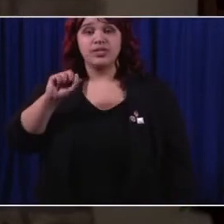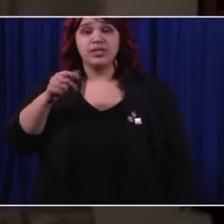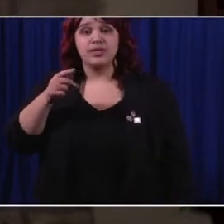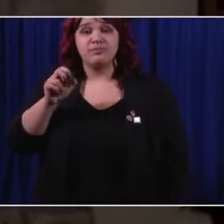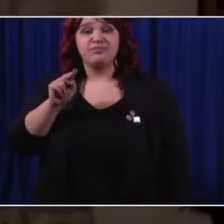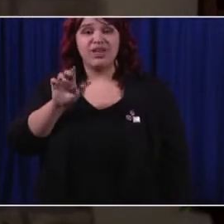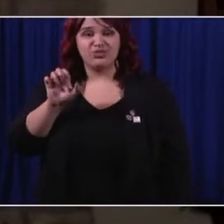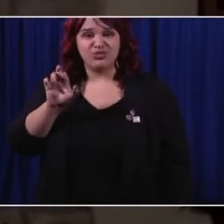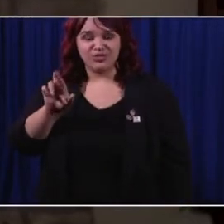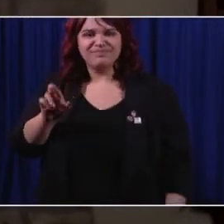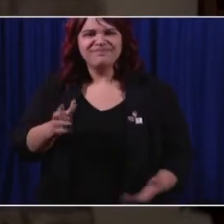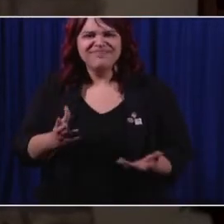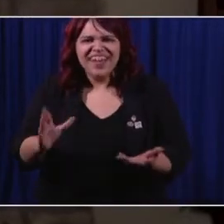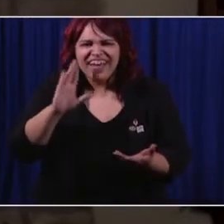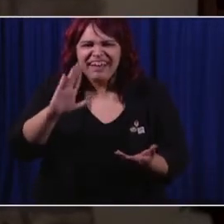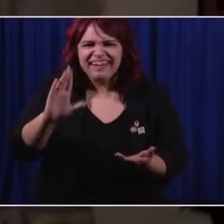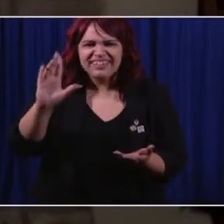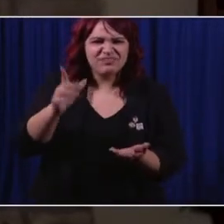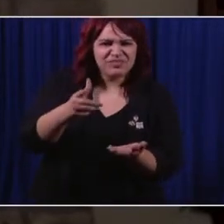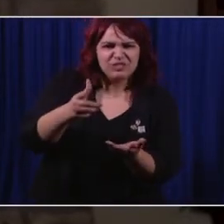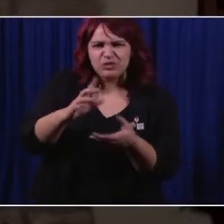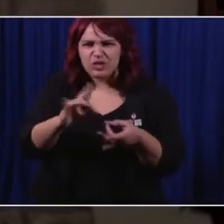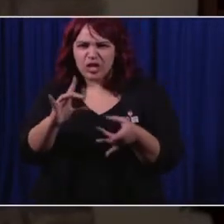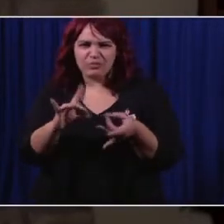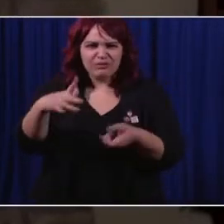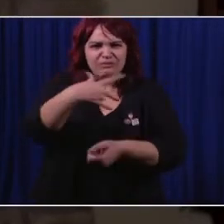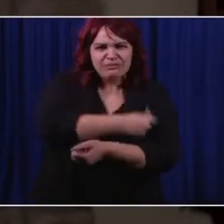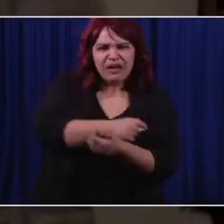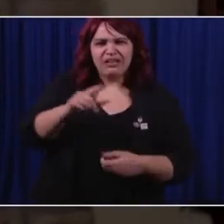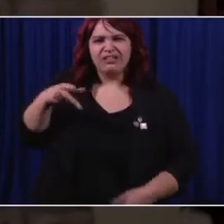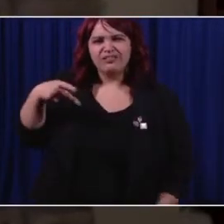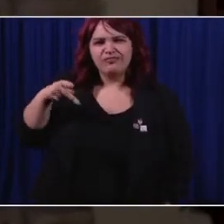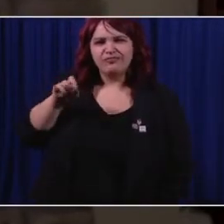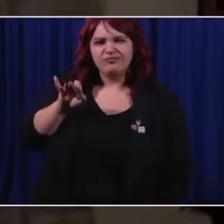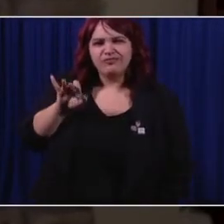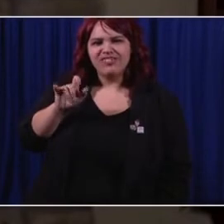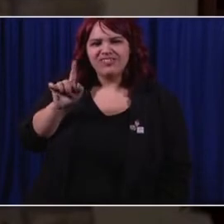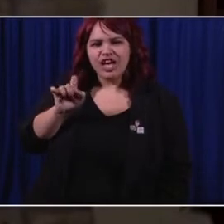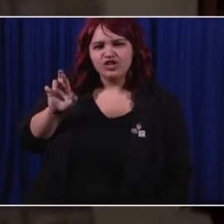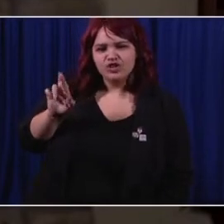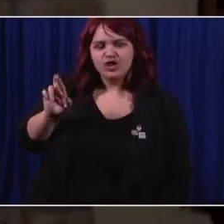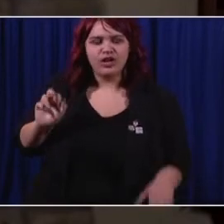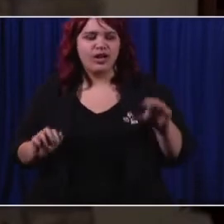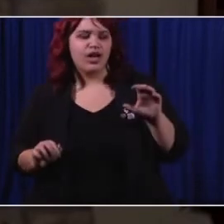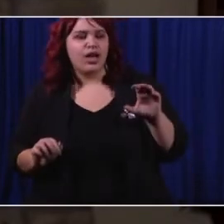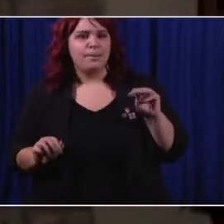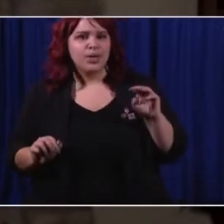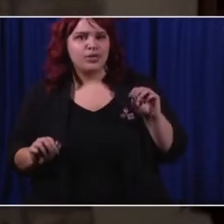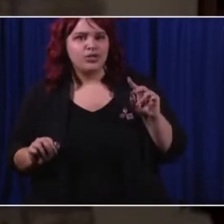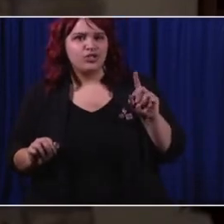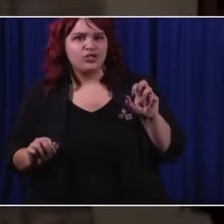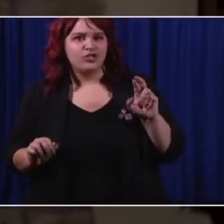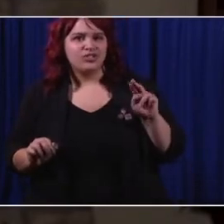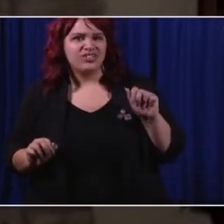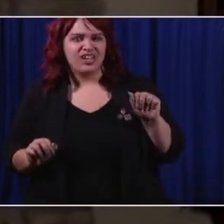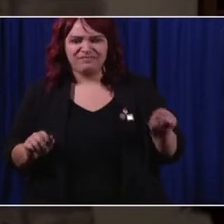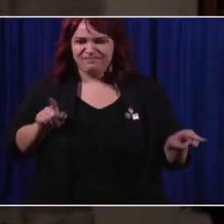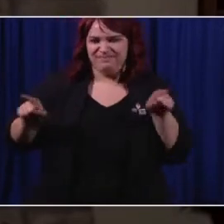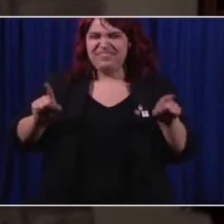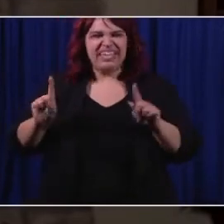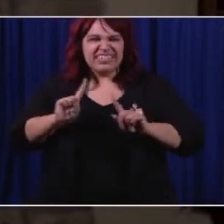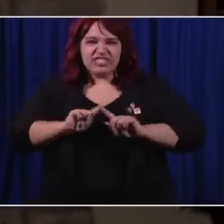Pfizer vaccines. Could you or Dr. Vanderhoff discuss the differences between them, particularly in regard to